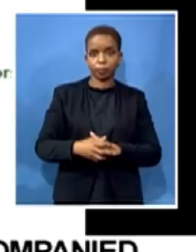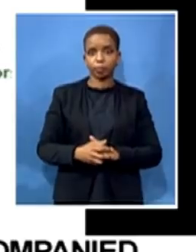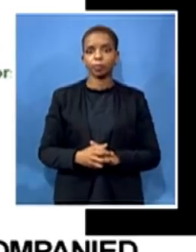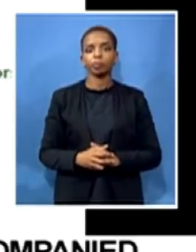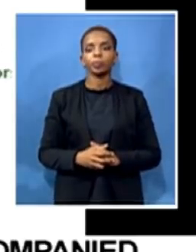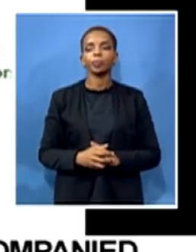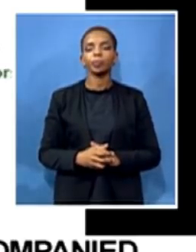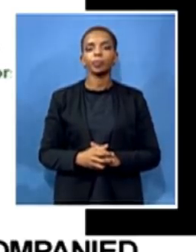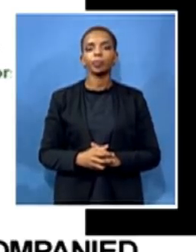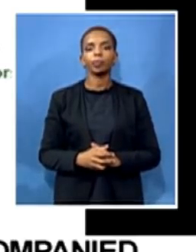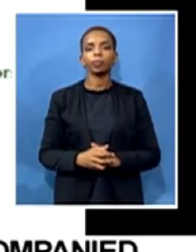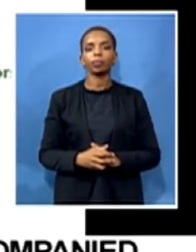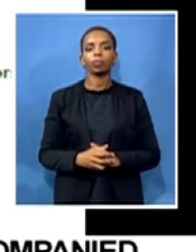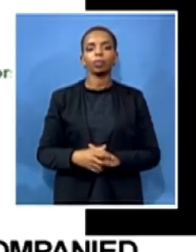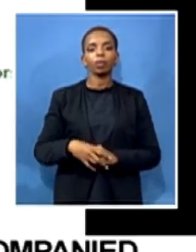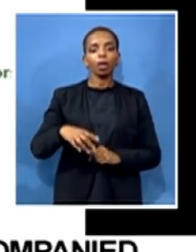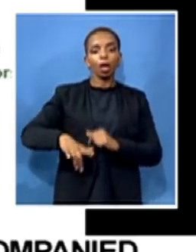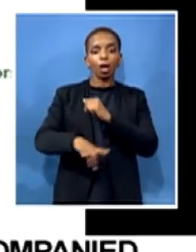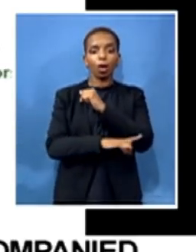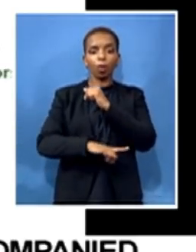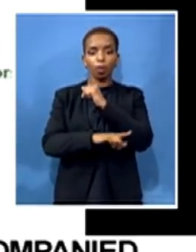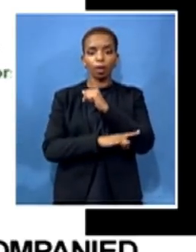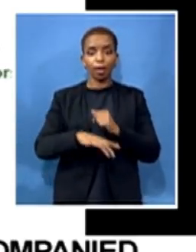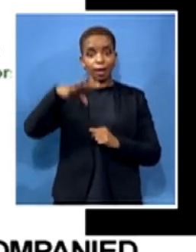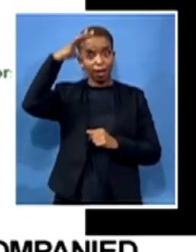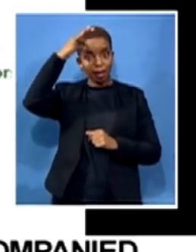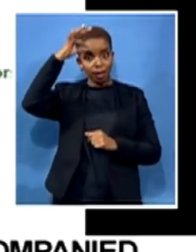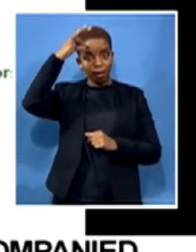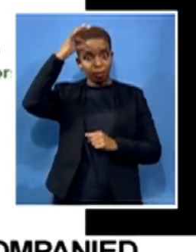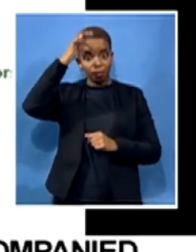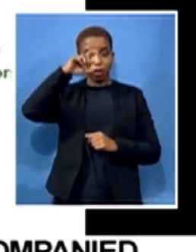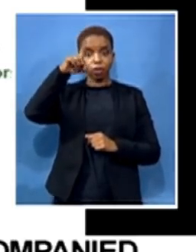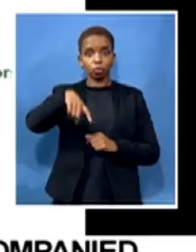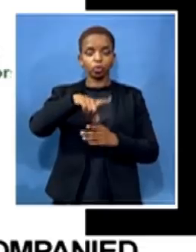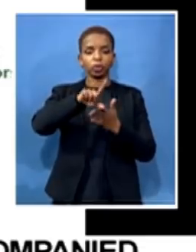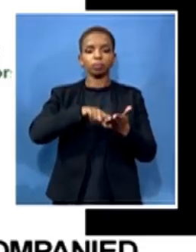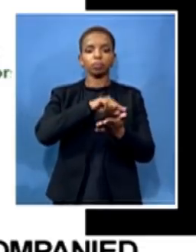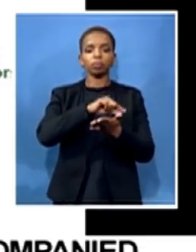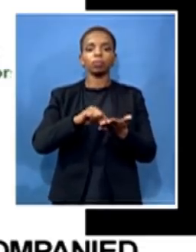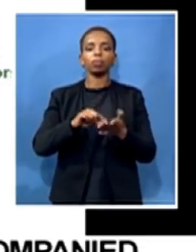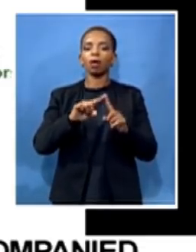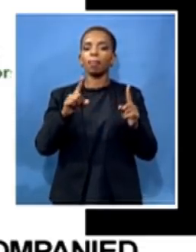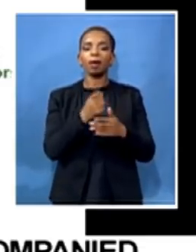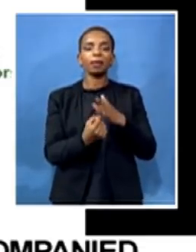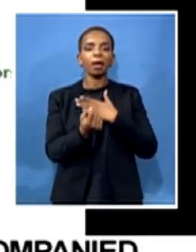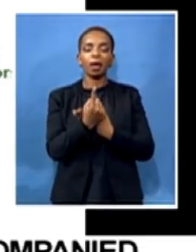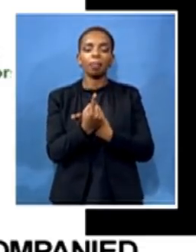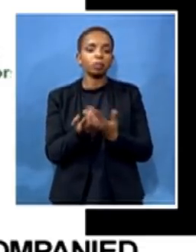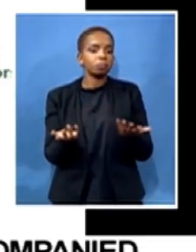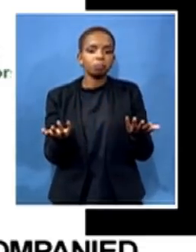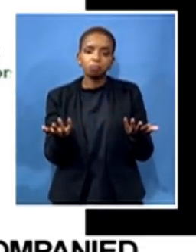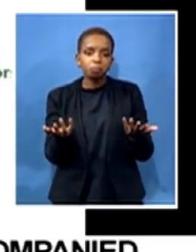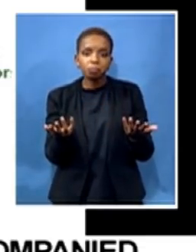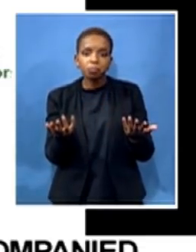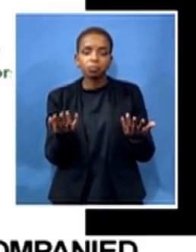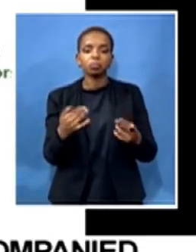by-elections have not taken place. The IDP meetings are not able to take